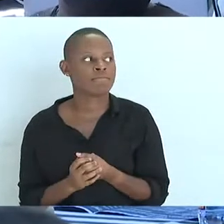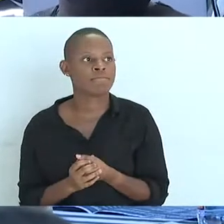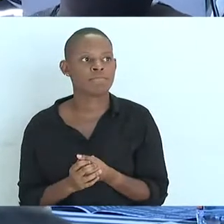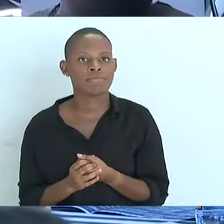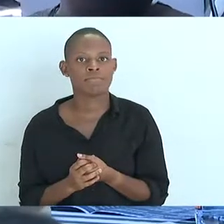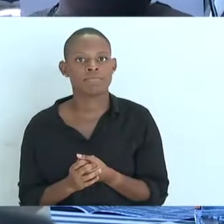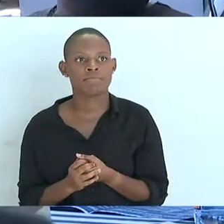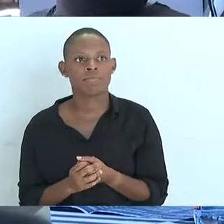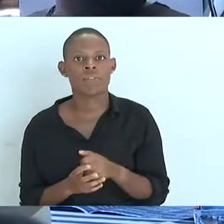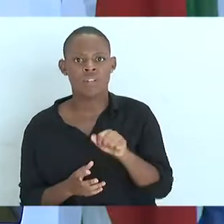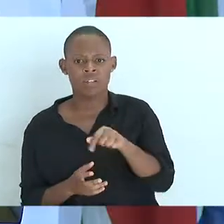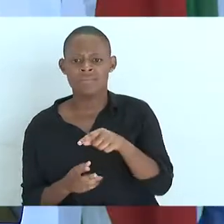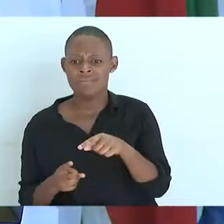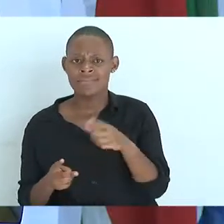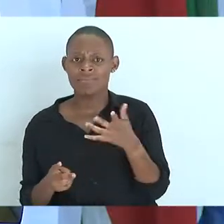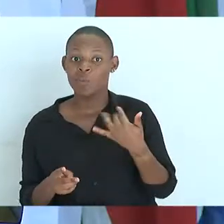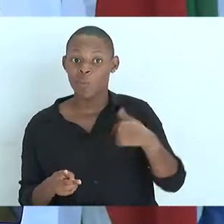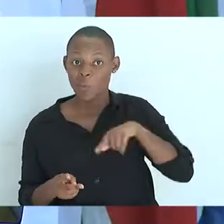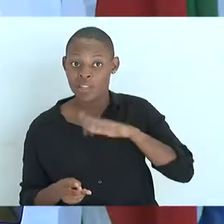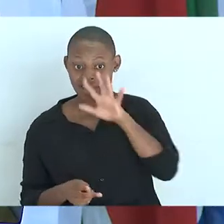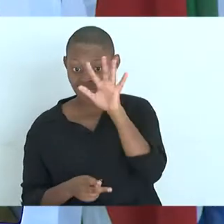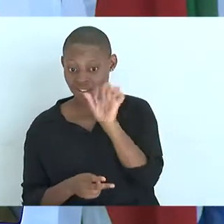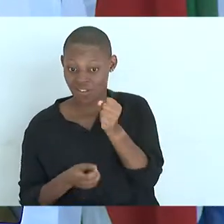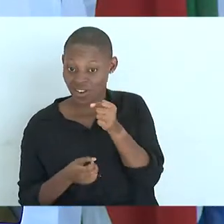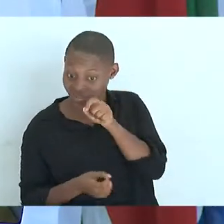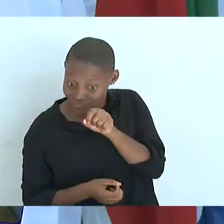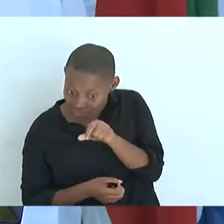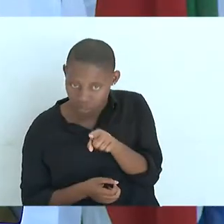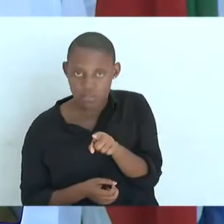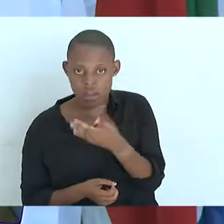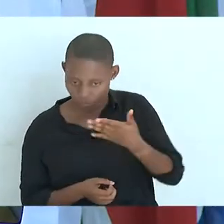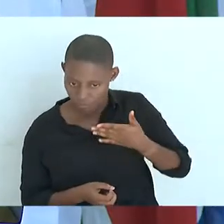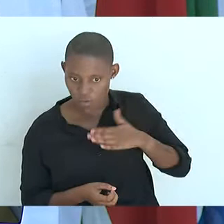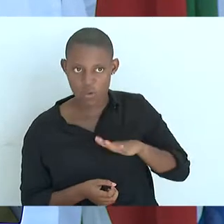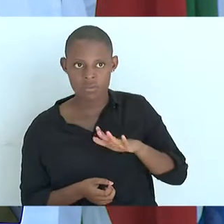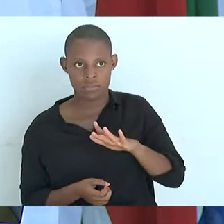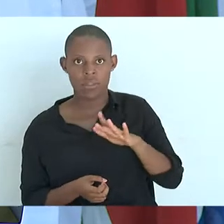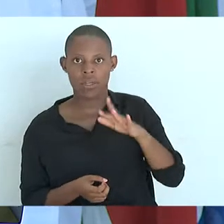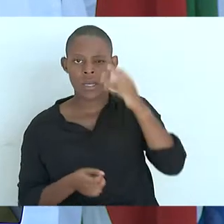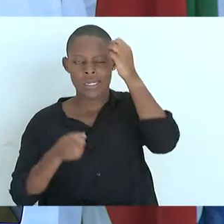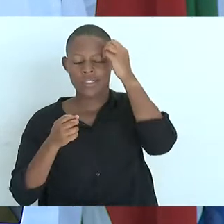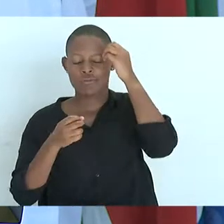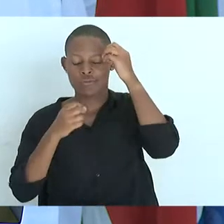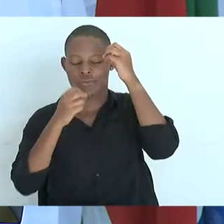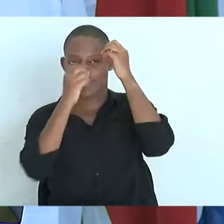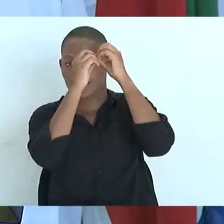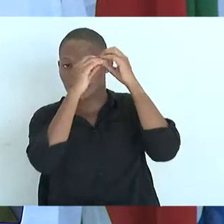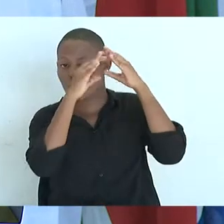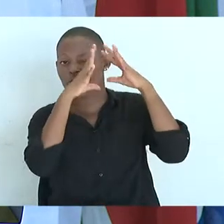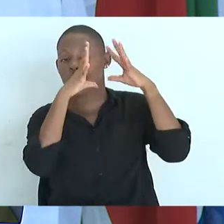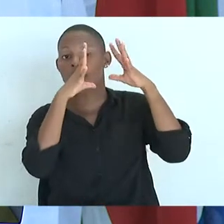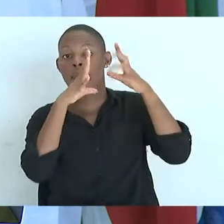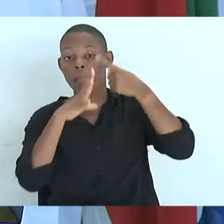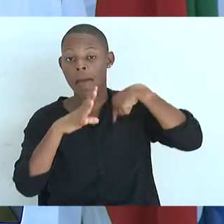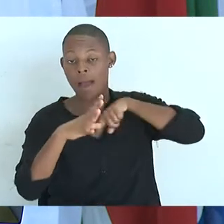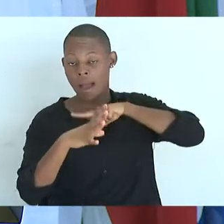South Africa we want. This is our dream as South Africa. We